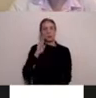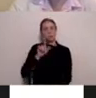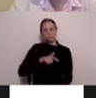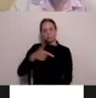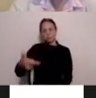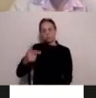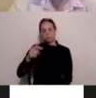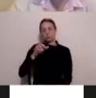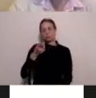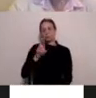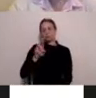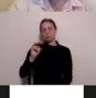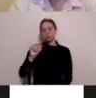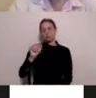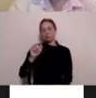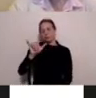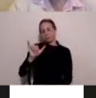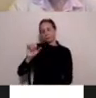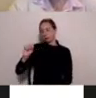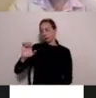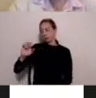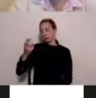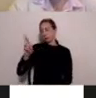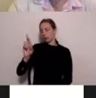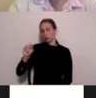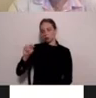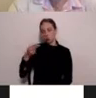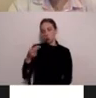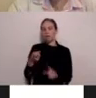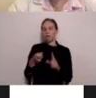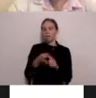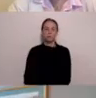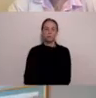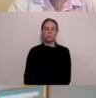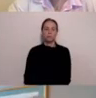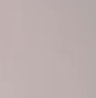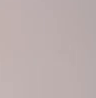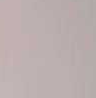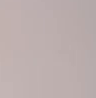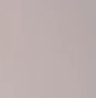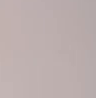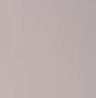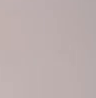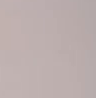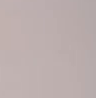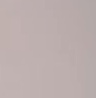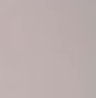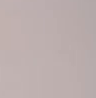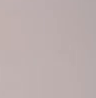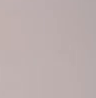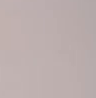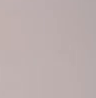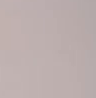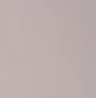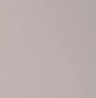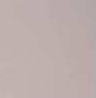to our next speaker, Dr. Mary Schroth from Cure SMA. So to introduce myself, I'm Dr. Mary